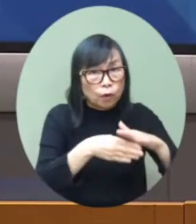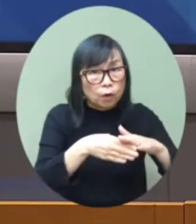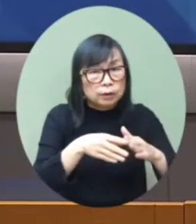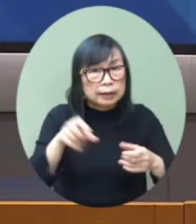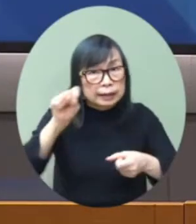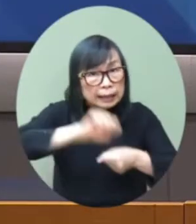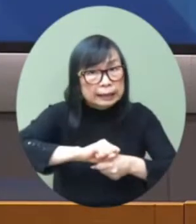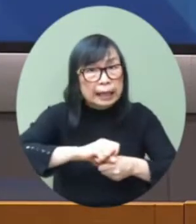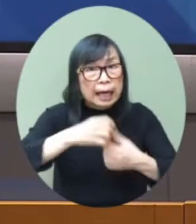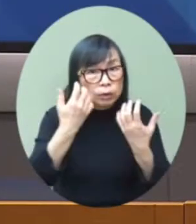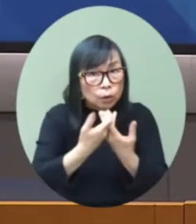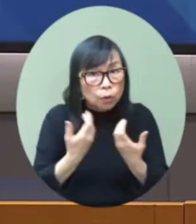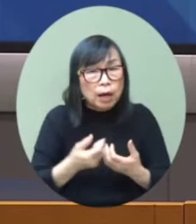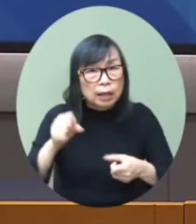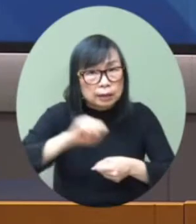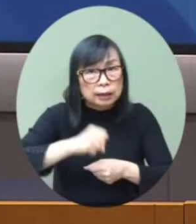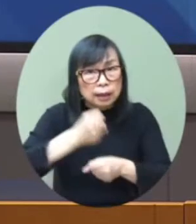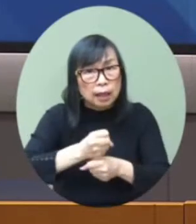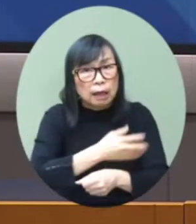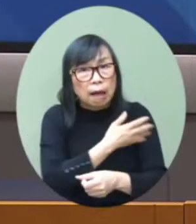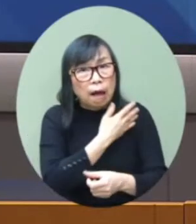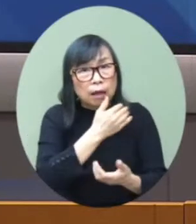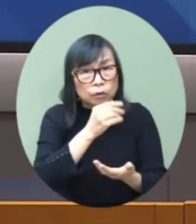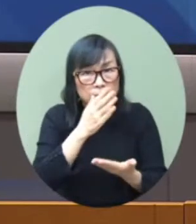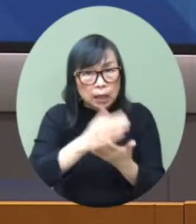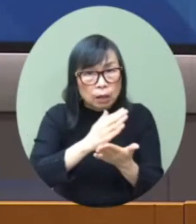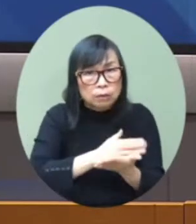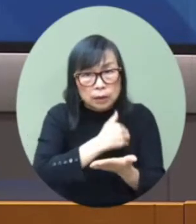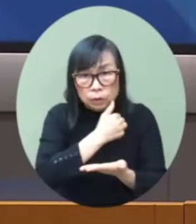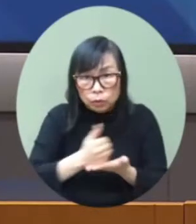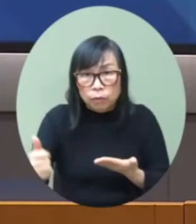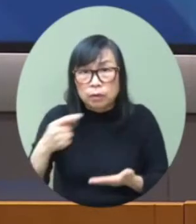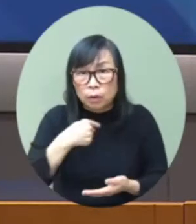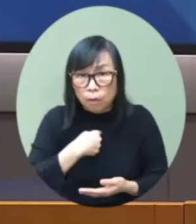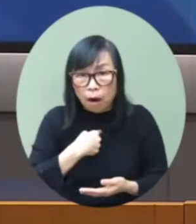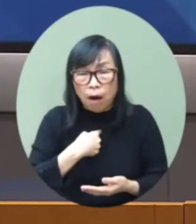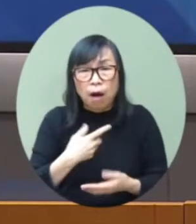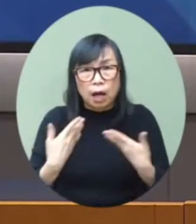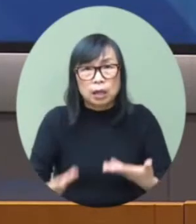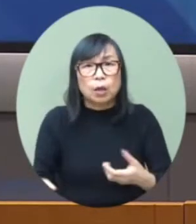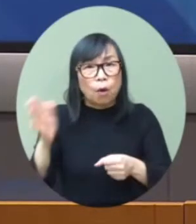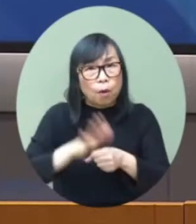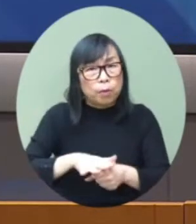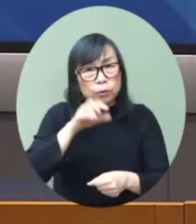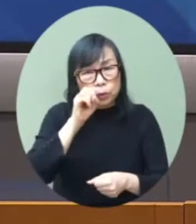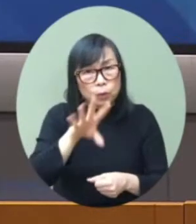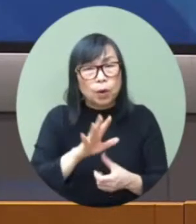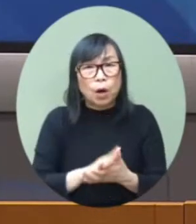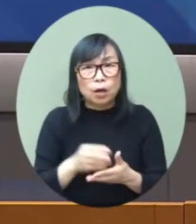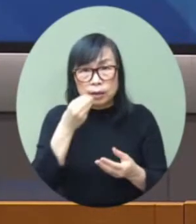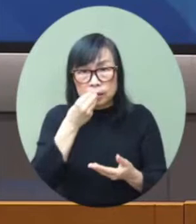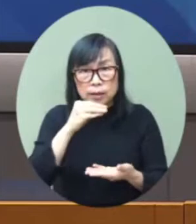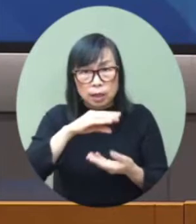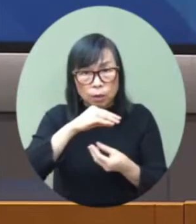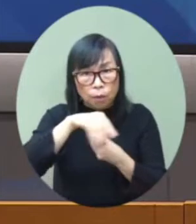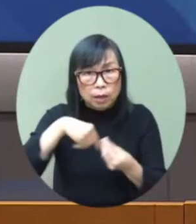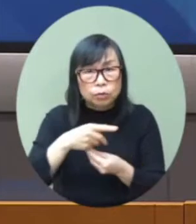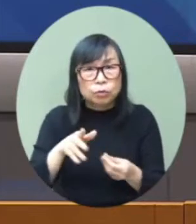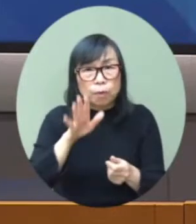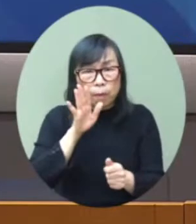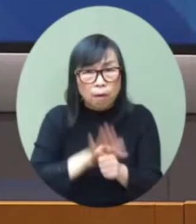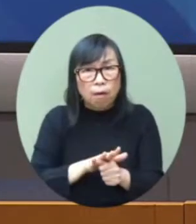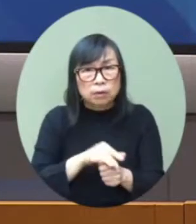relating to the claiming of bodies. Just now, you've heard that the Director of Health in relation to